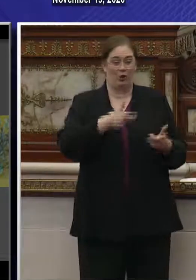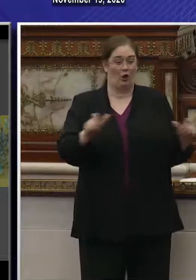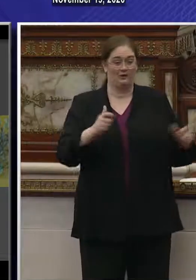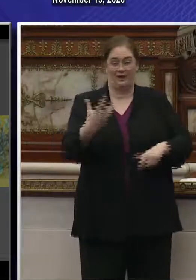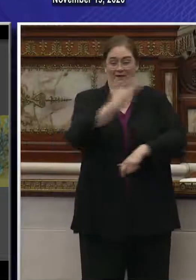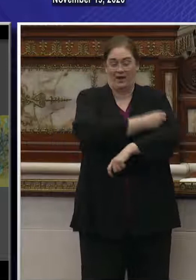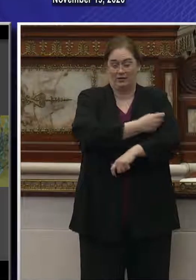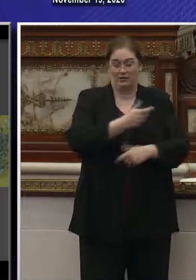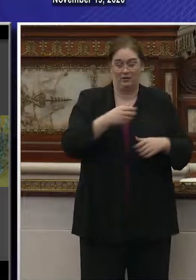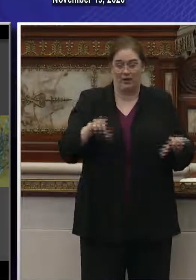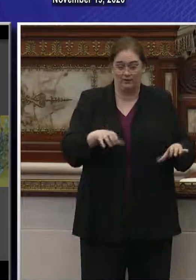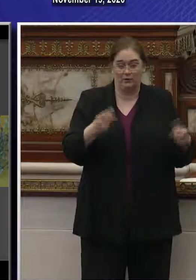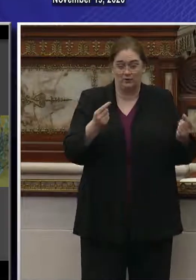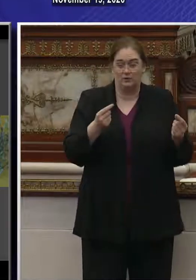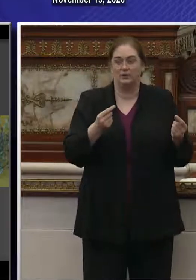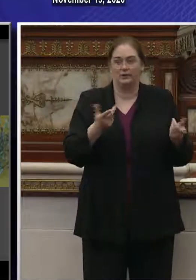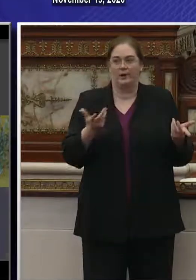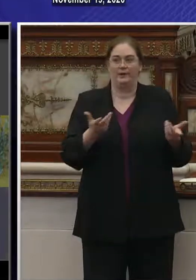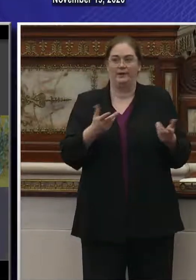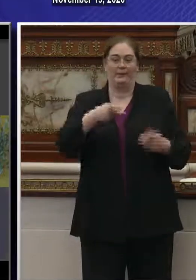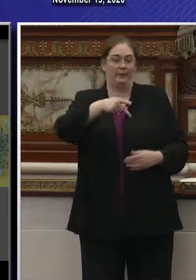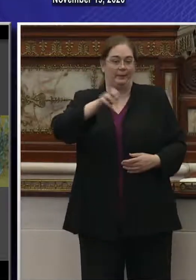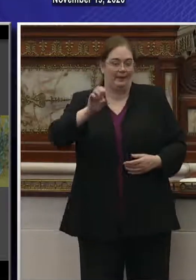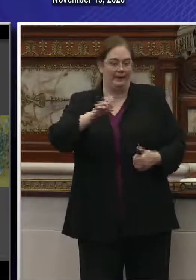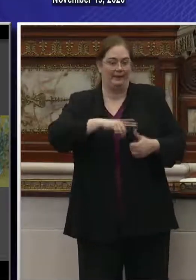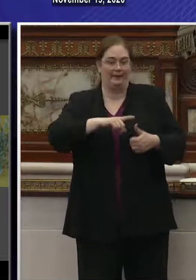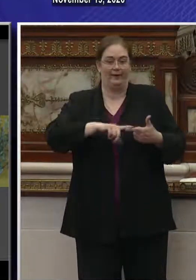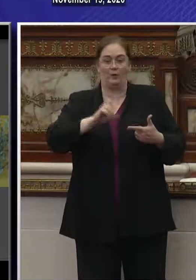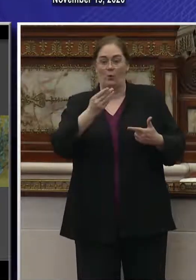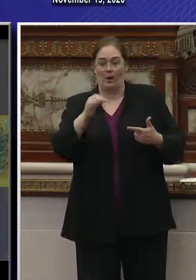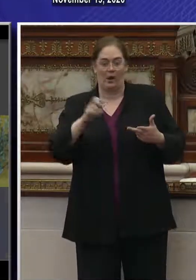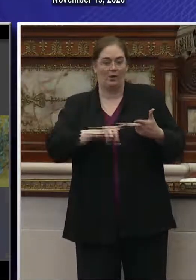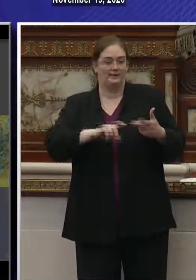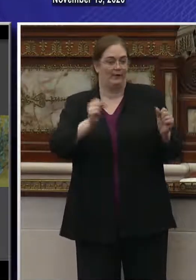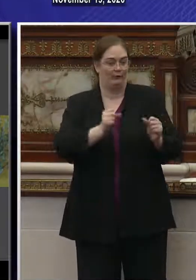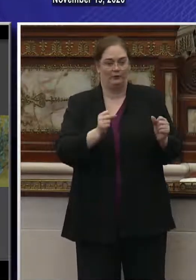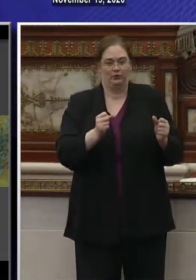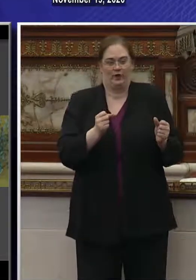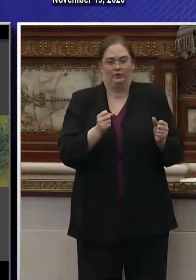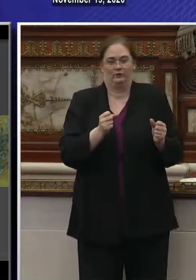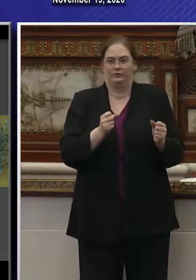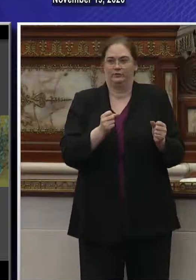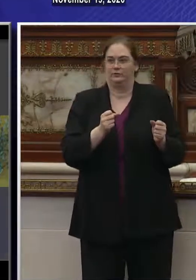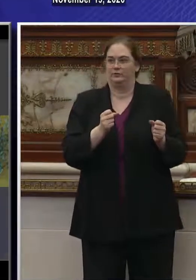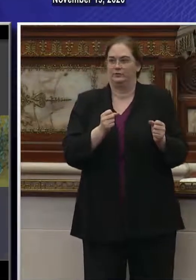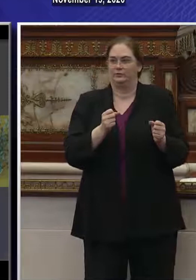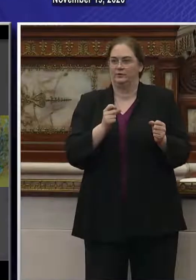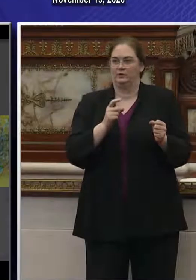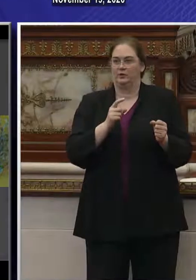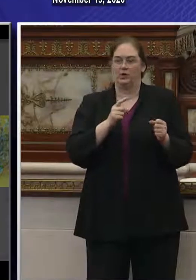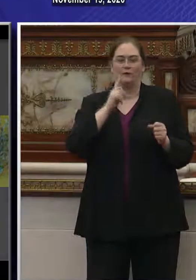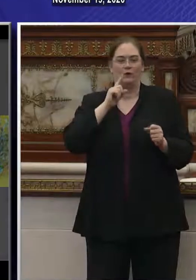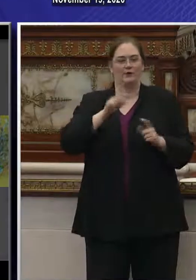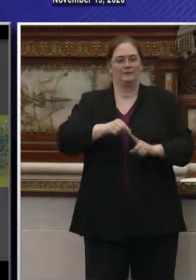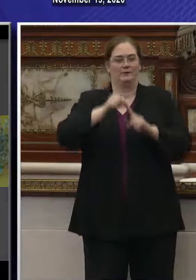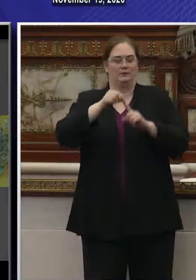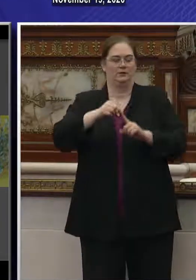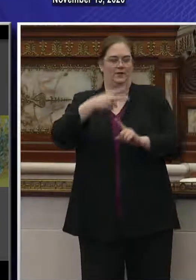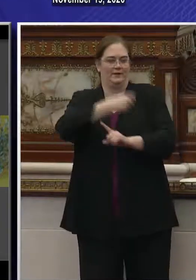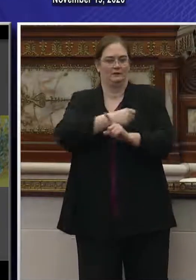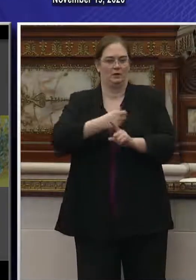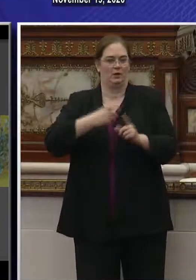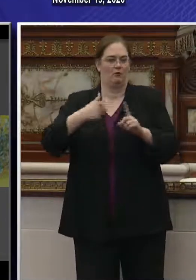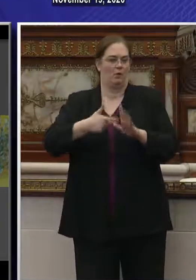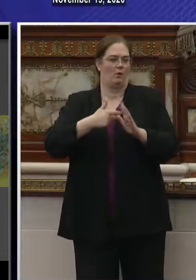large-scale vaccination effort is, your PPE, your warehouses, and your refrigerators for the ultra cold chain storage.